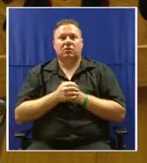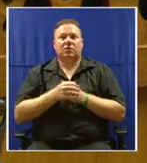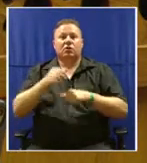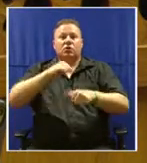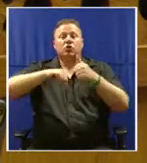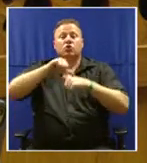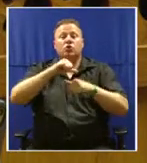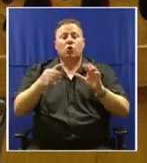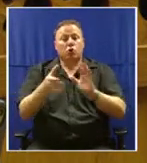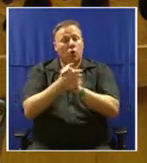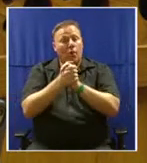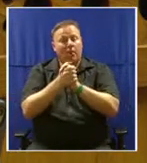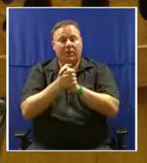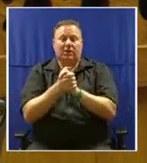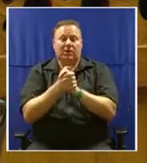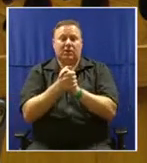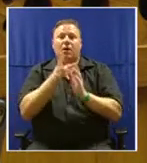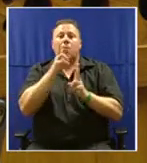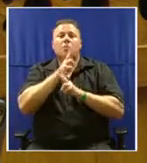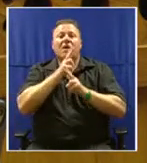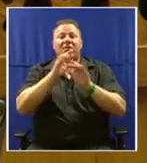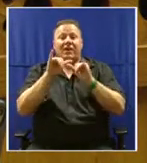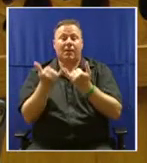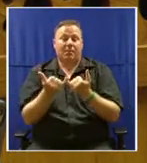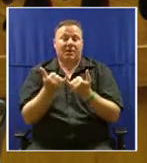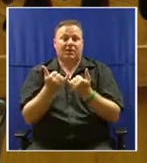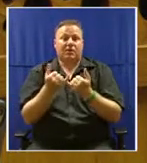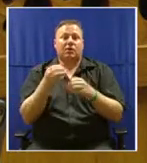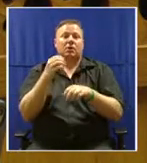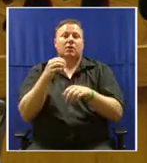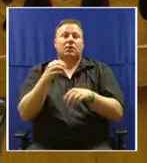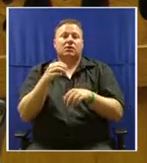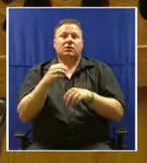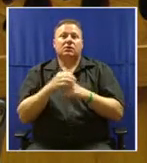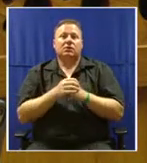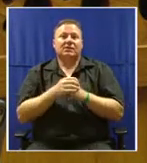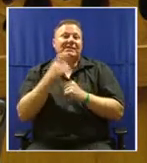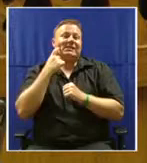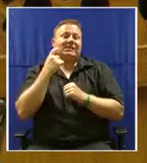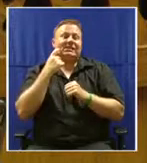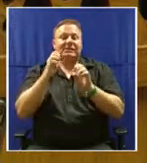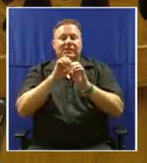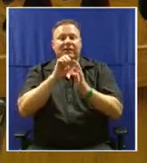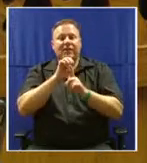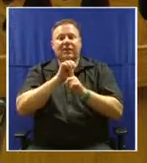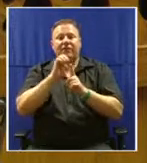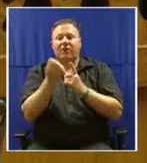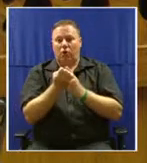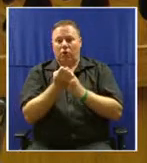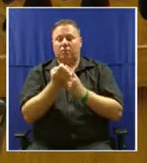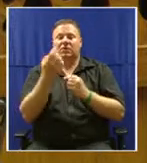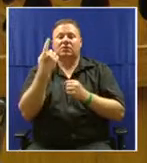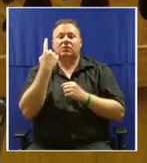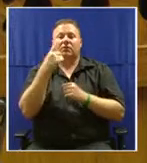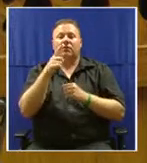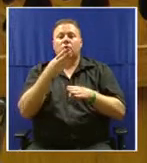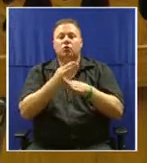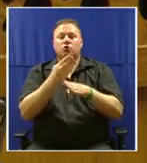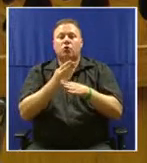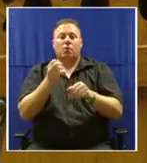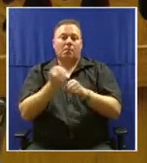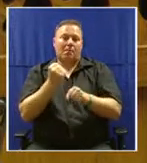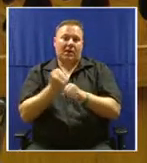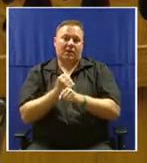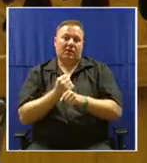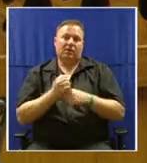sector to create more conducive environments for them to be able to create jobs.